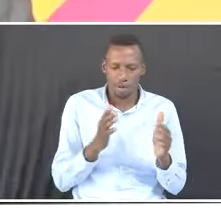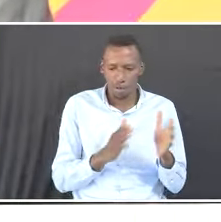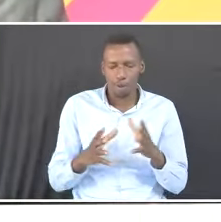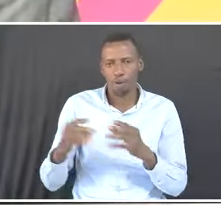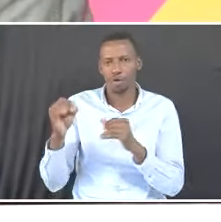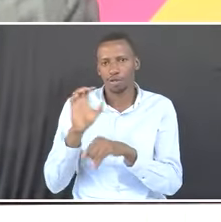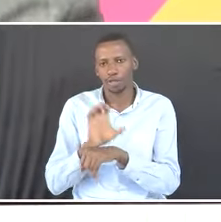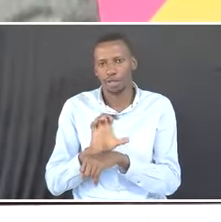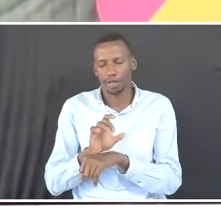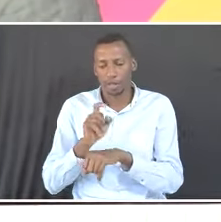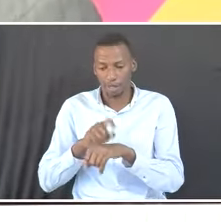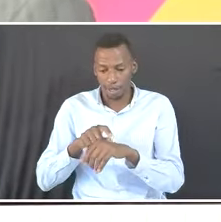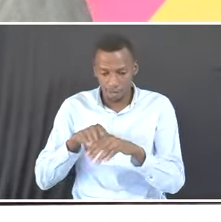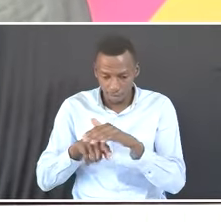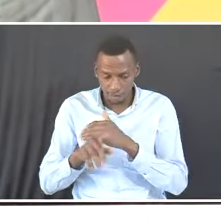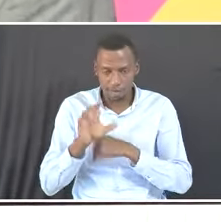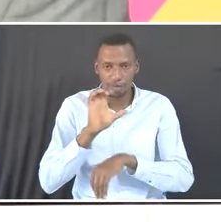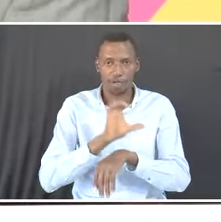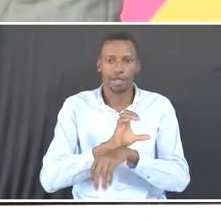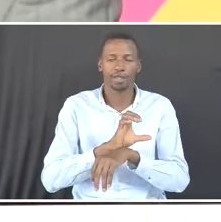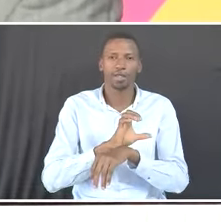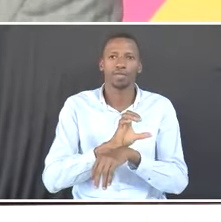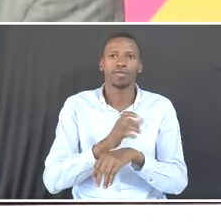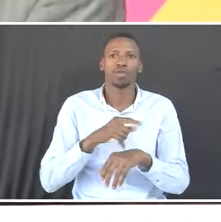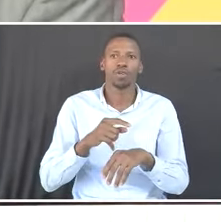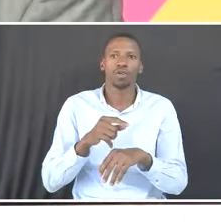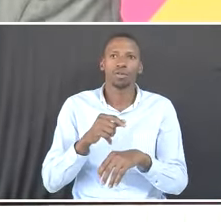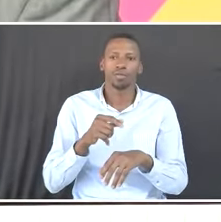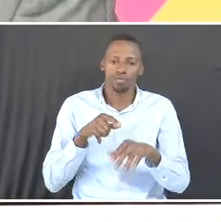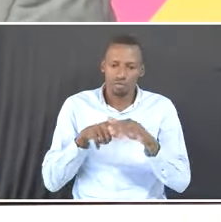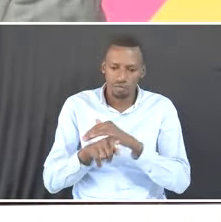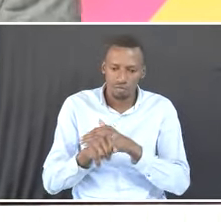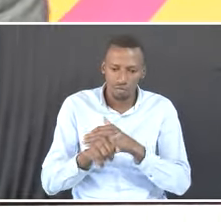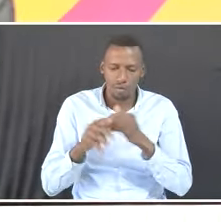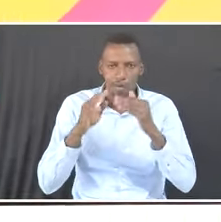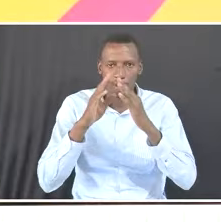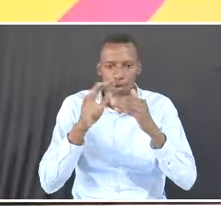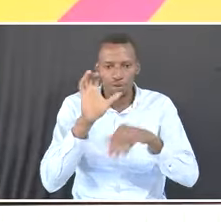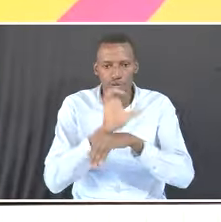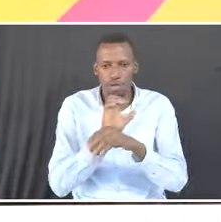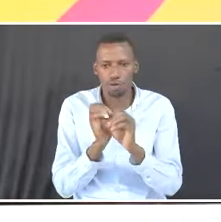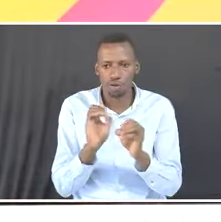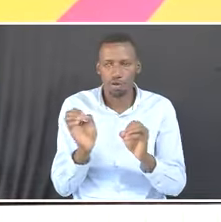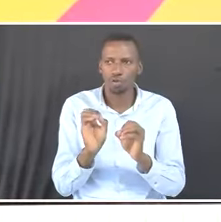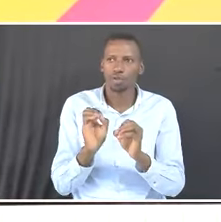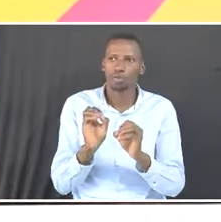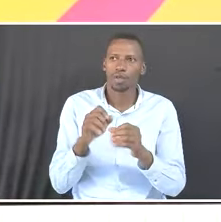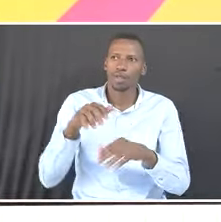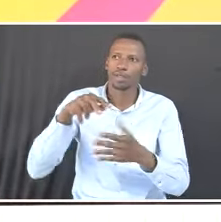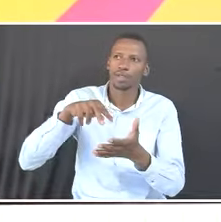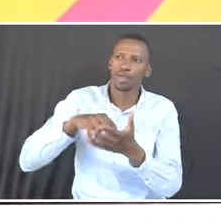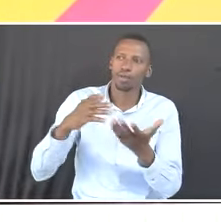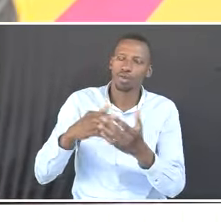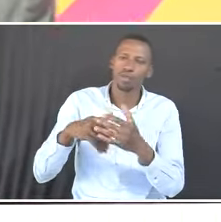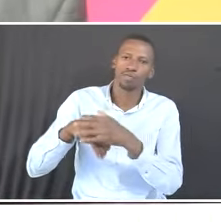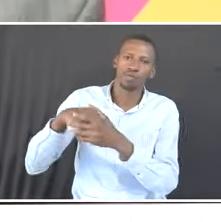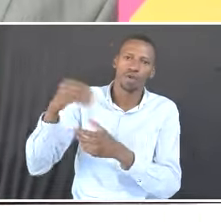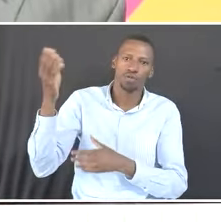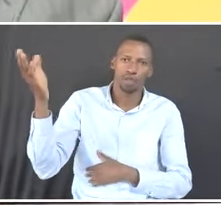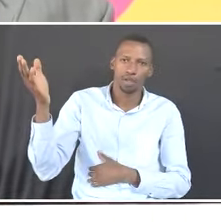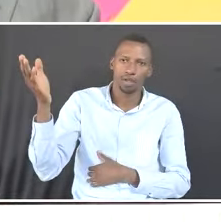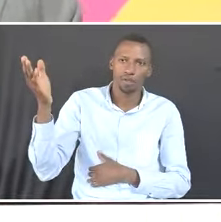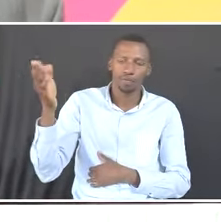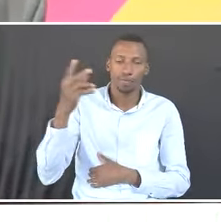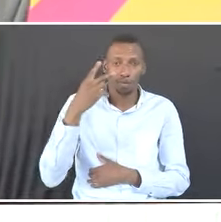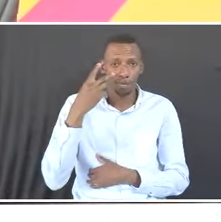we come to church, we don't come in church. We stand outside there with our big smartphone. You see, we have come to